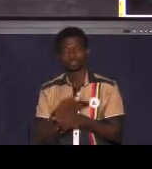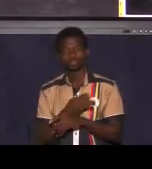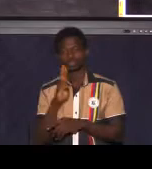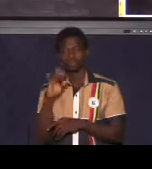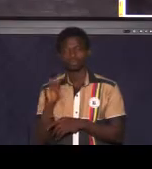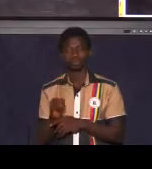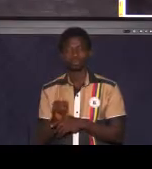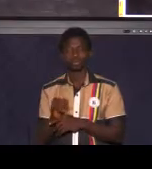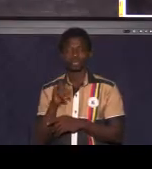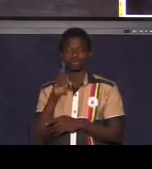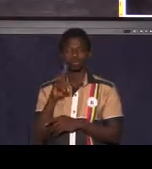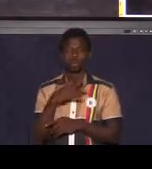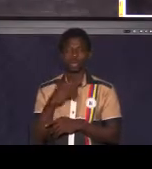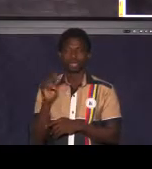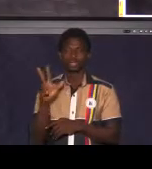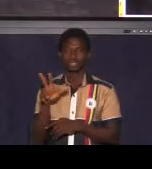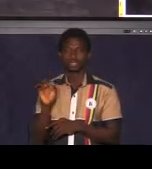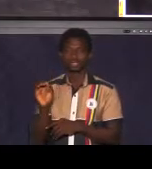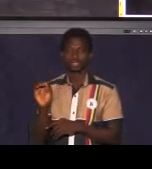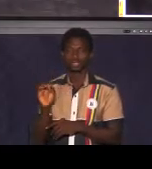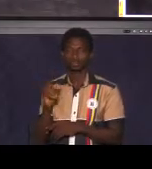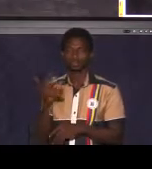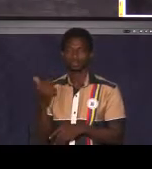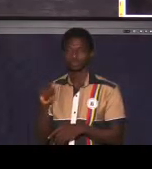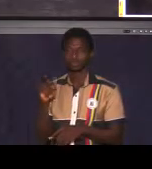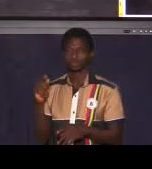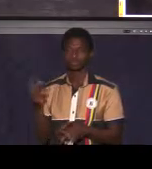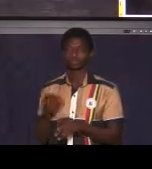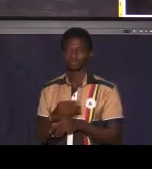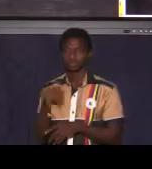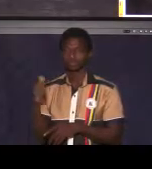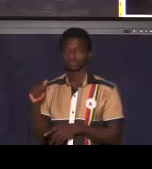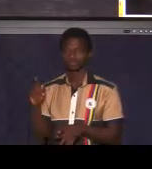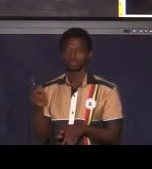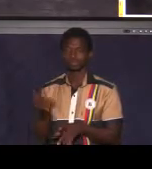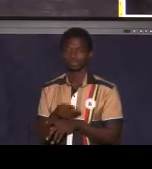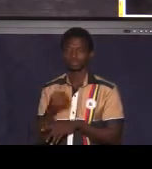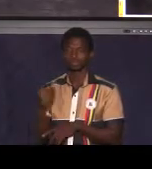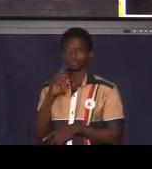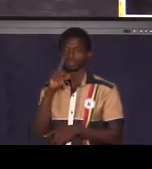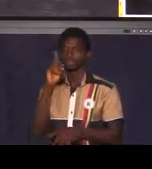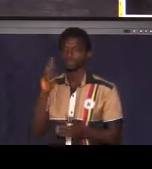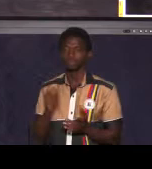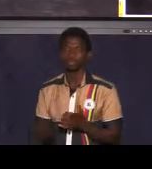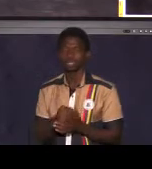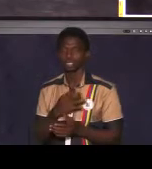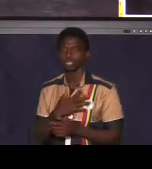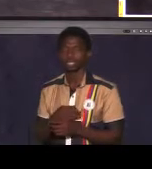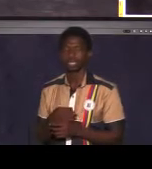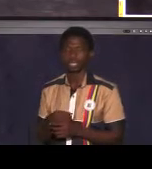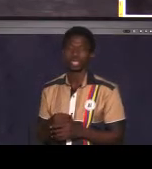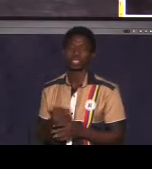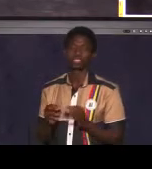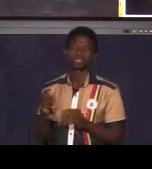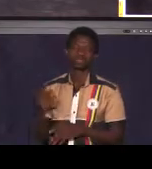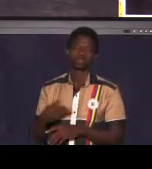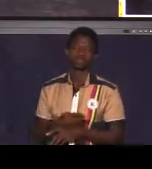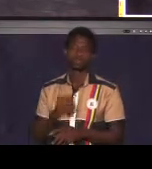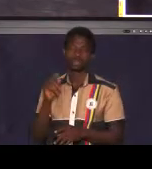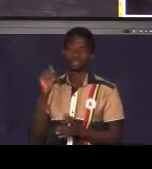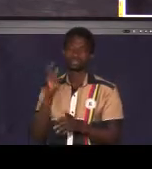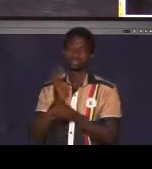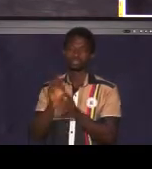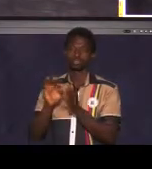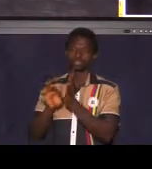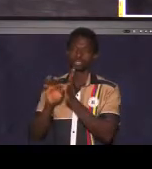multiply it by 1 and 3 zeros, because 10 times 10 times 10 is 1,000. But rather than multiply,